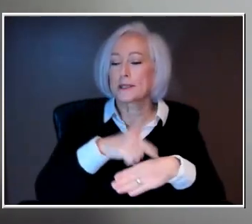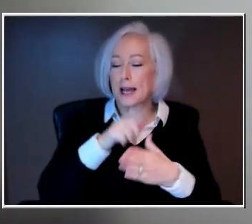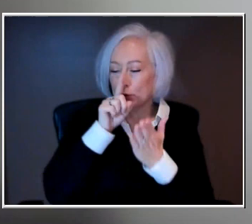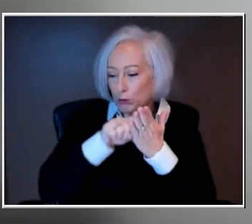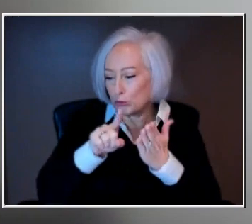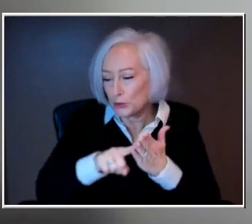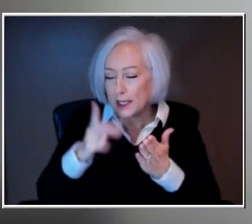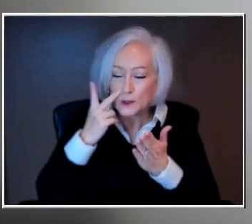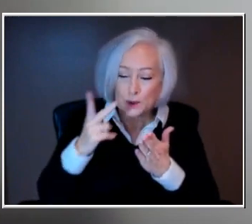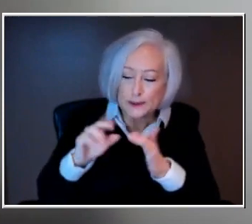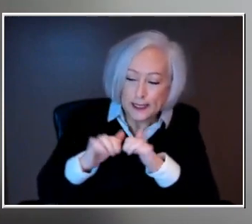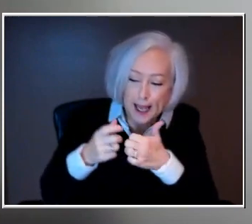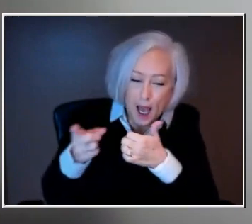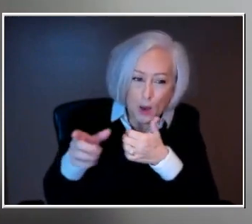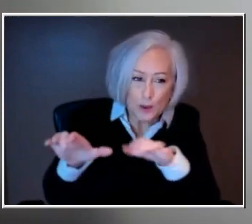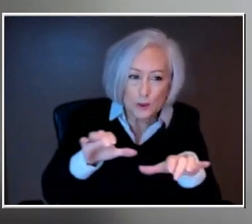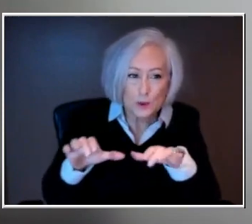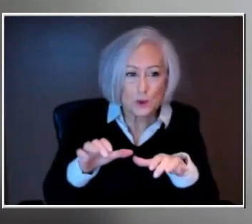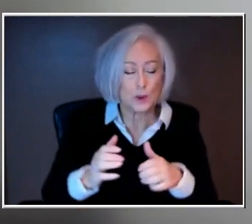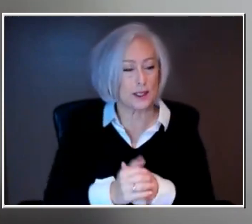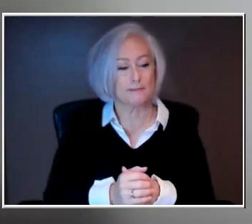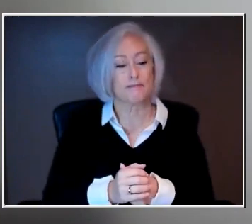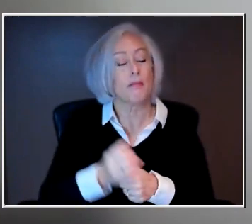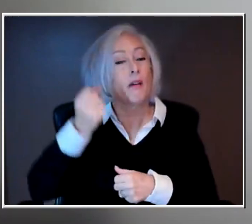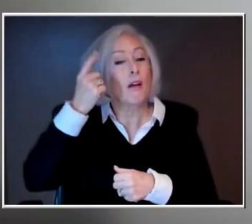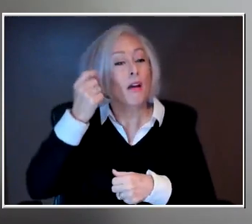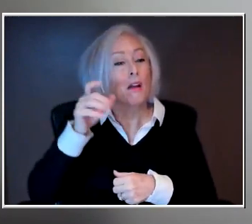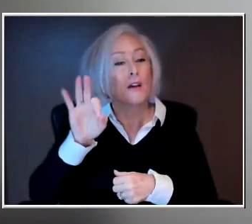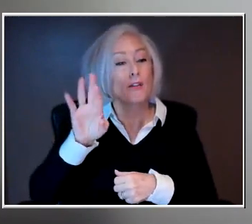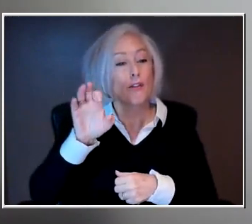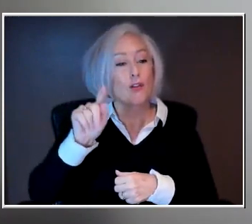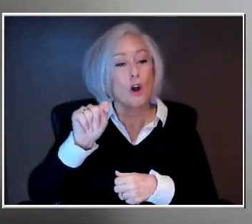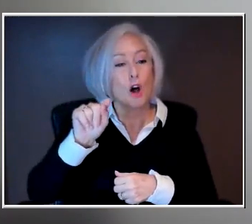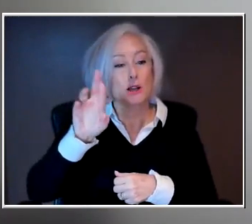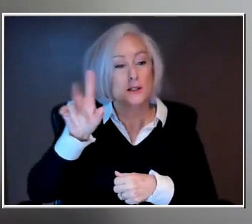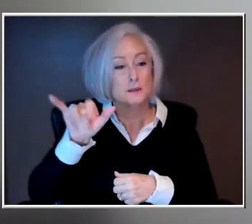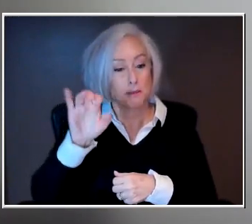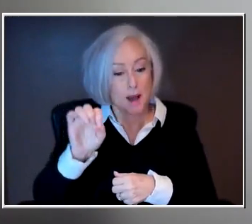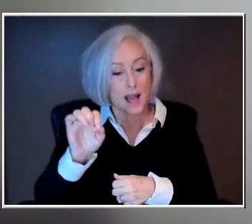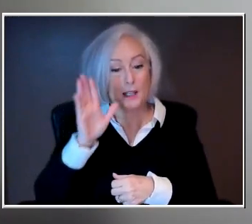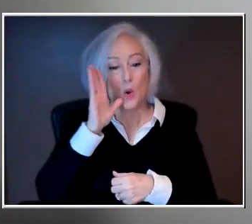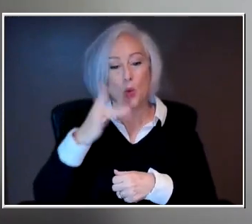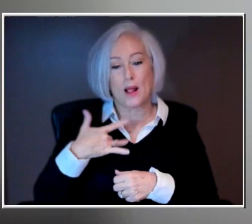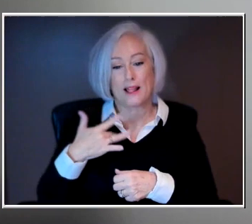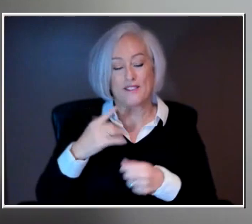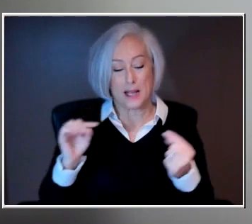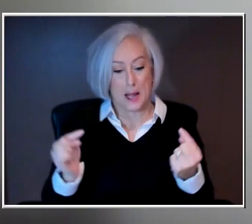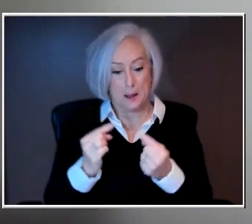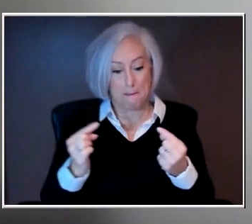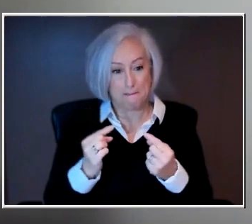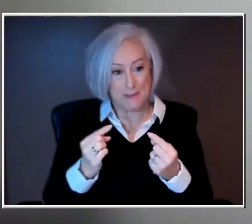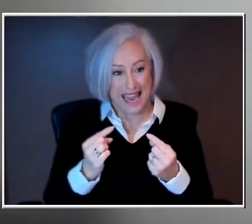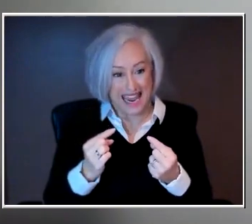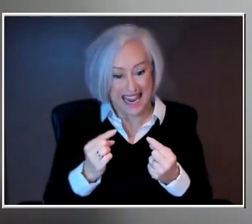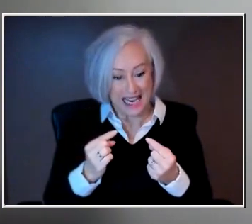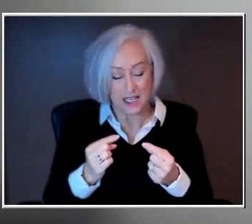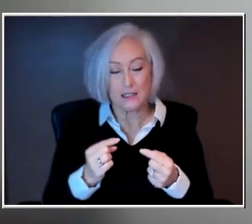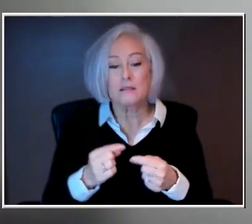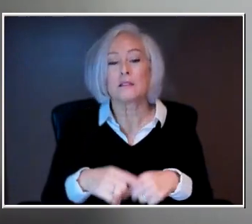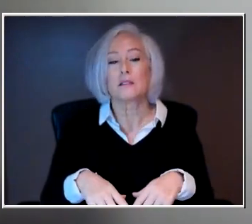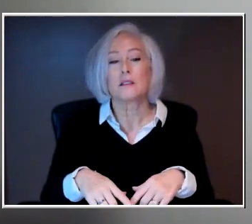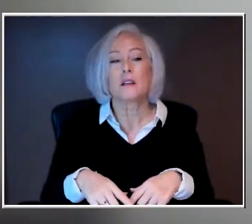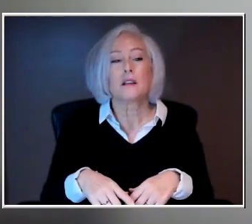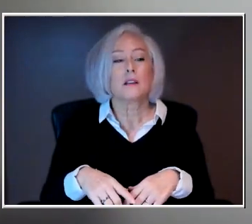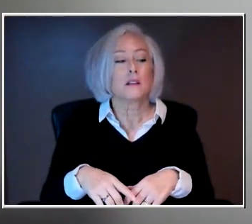frostbite, it's going to be pain and tingling and loss of